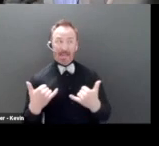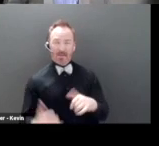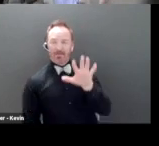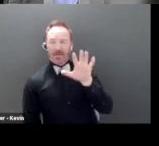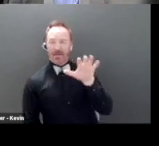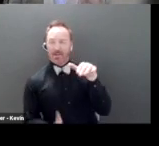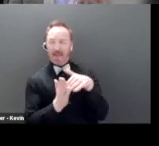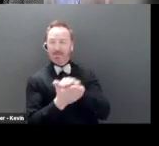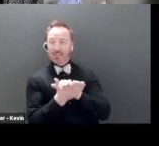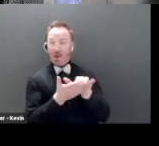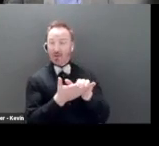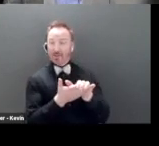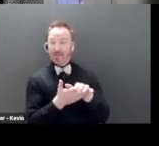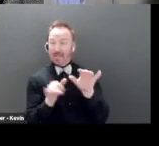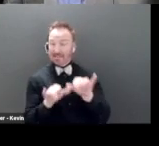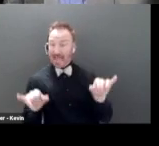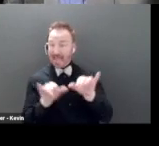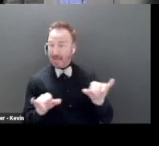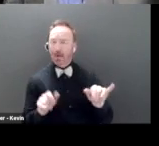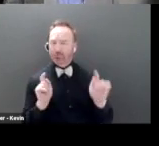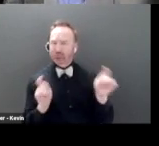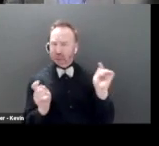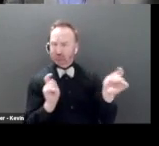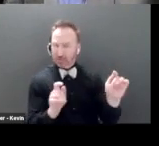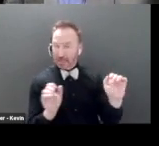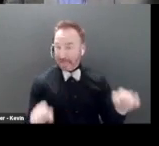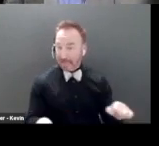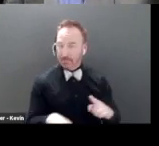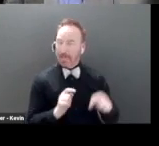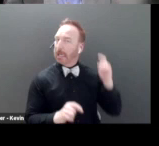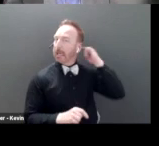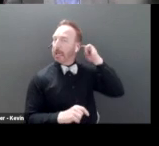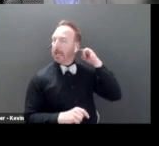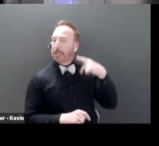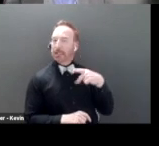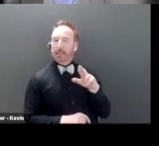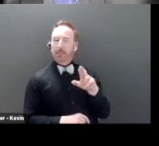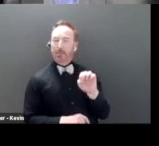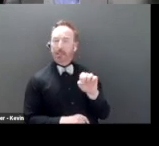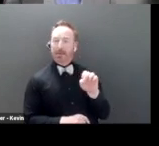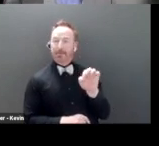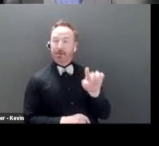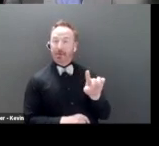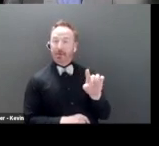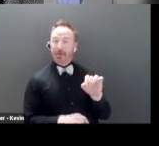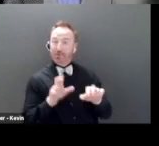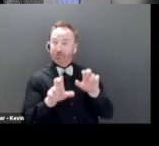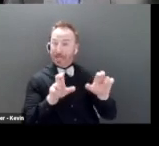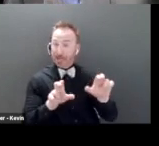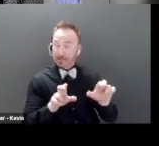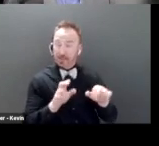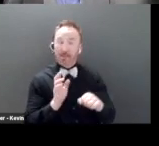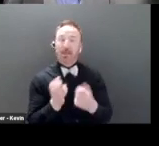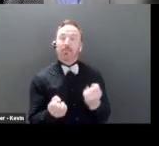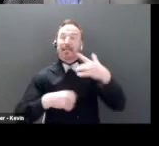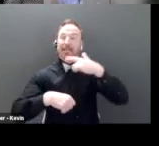something to keep in mind when you have these sort of preferred shares outstanding. It's caught a number of people by surprise if they